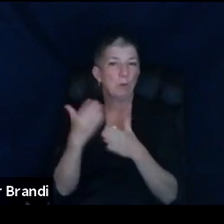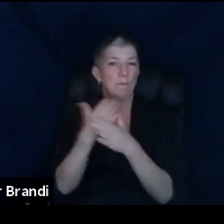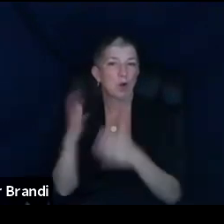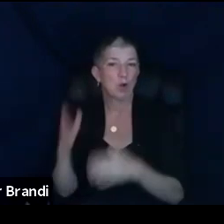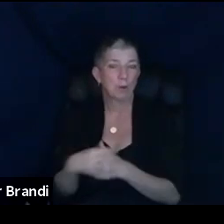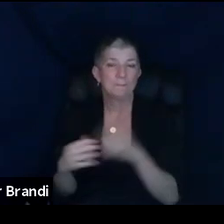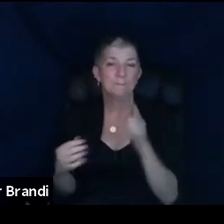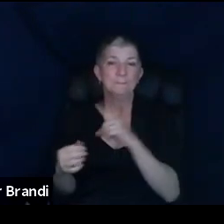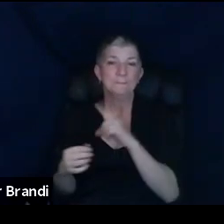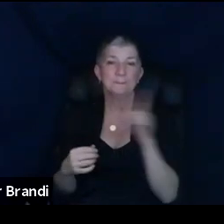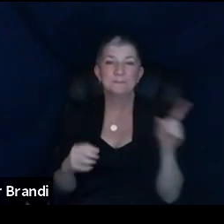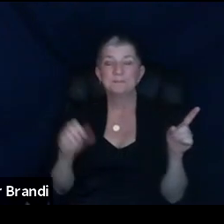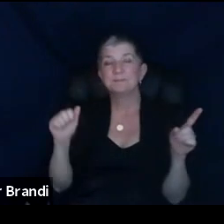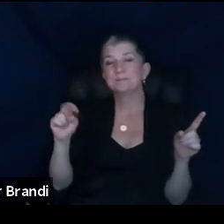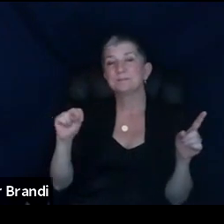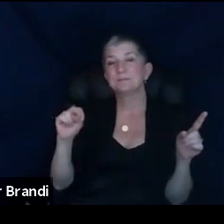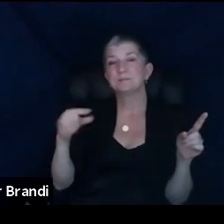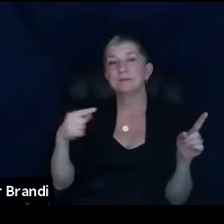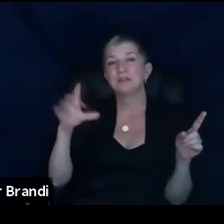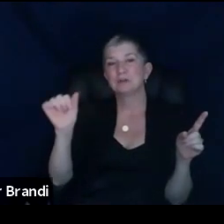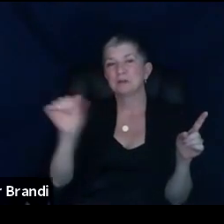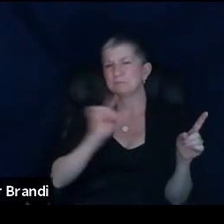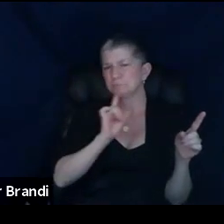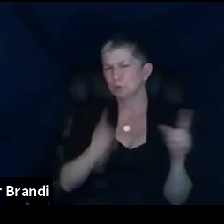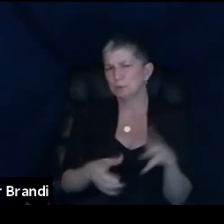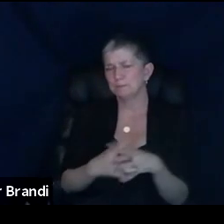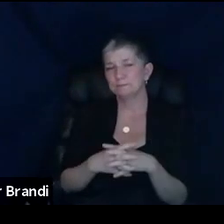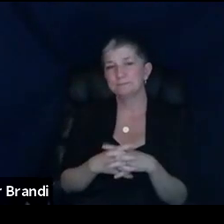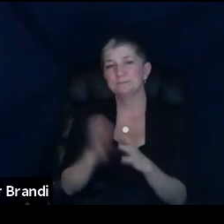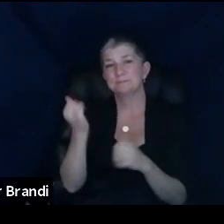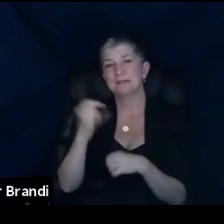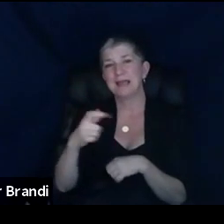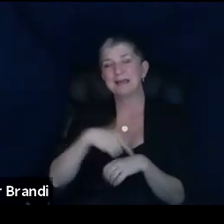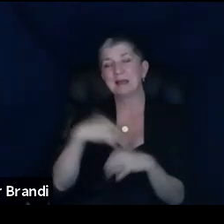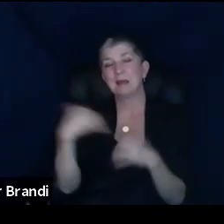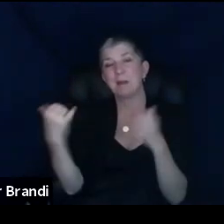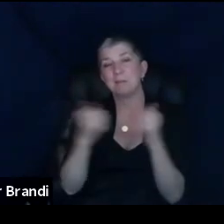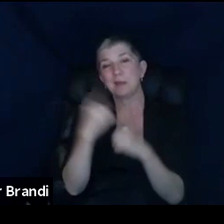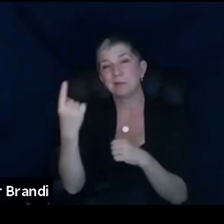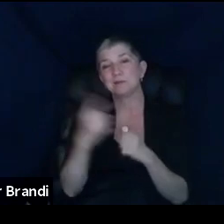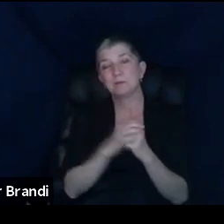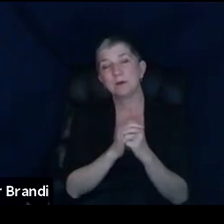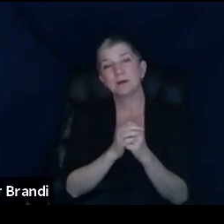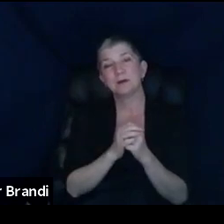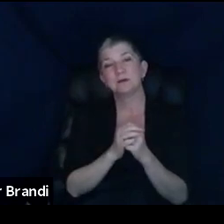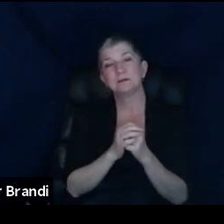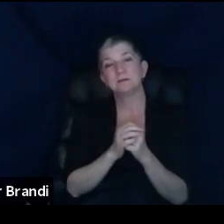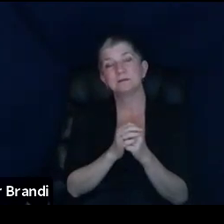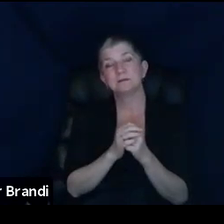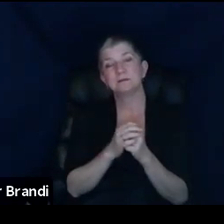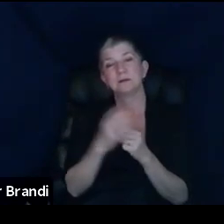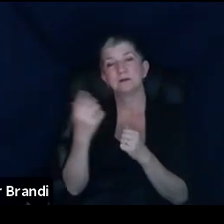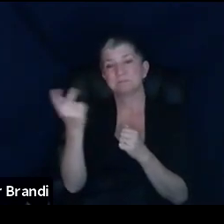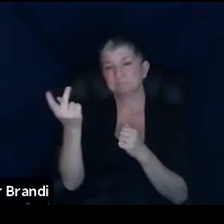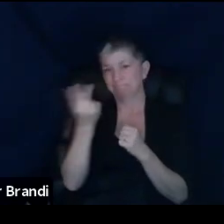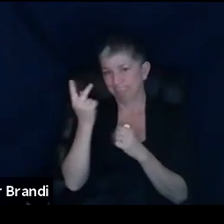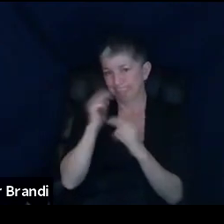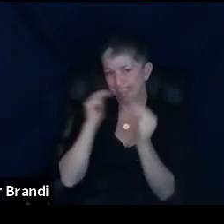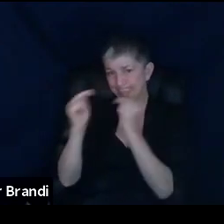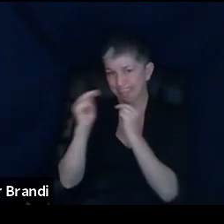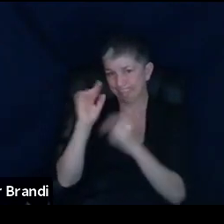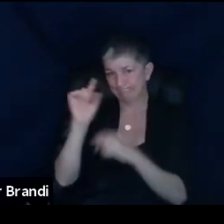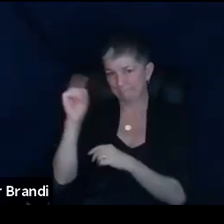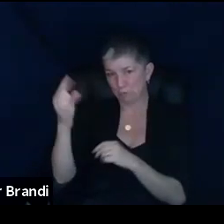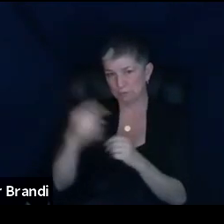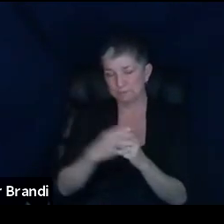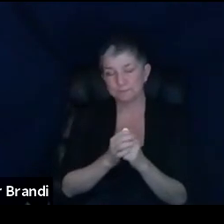Sure. So anytime I play with someone, I have to negotiate with them first